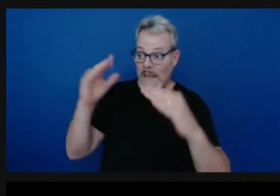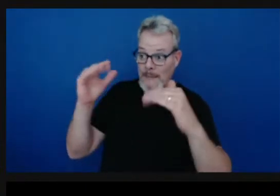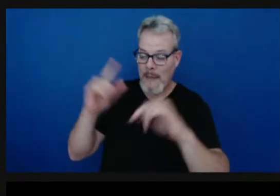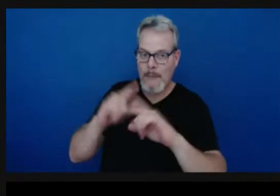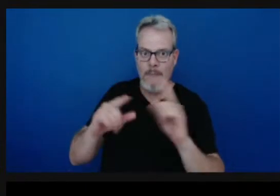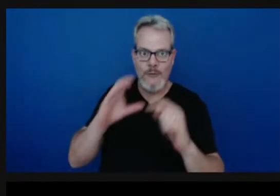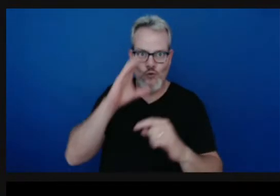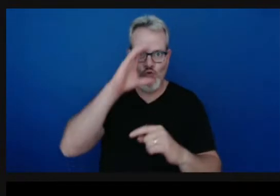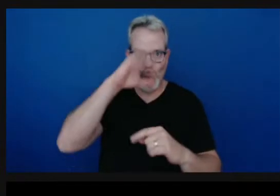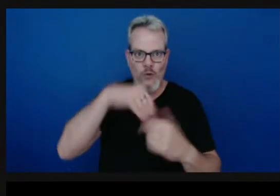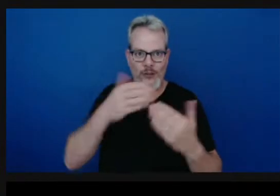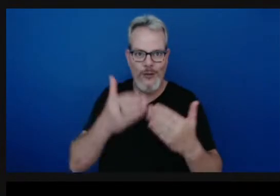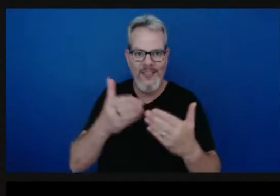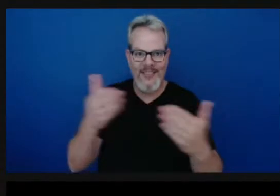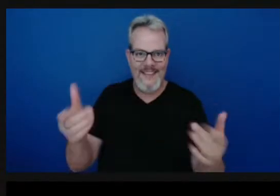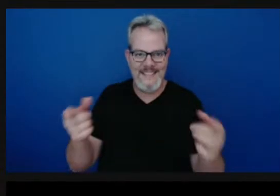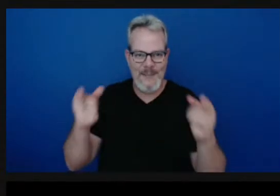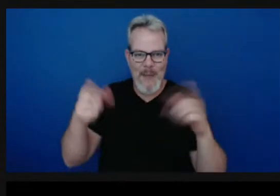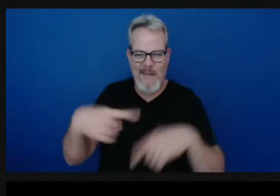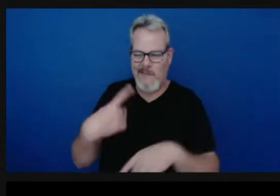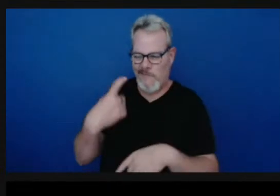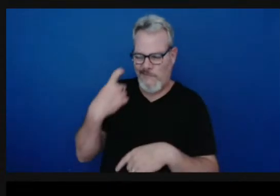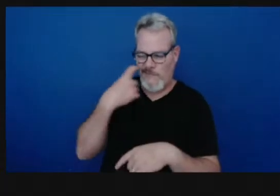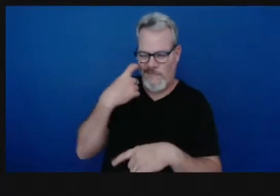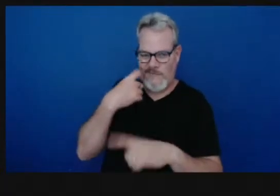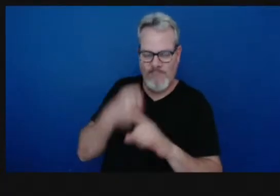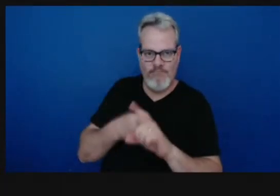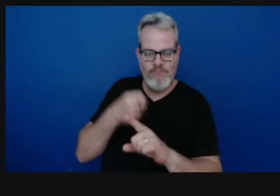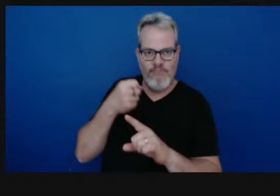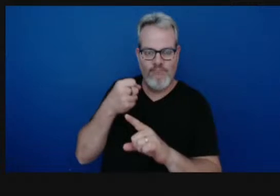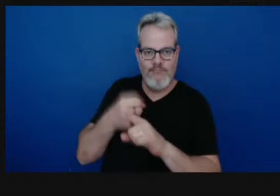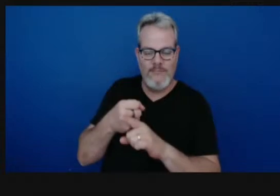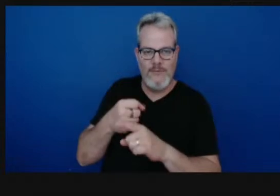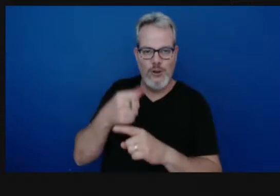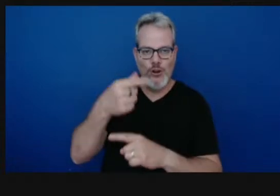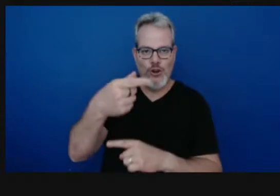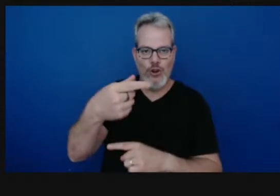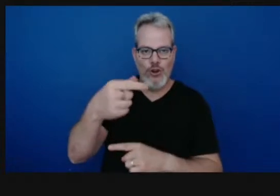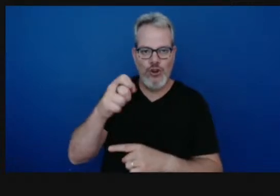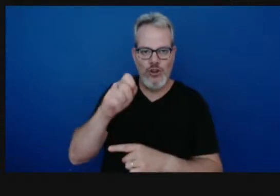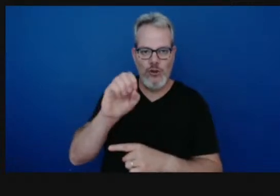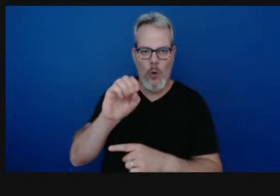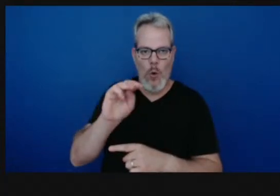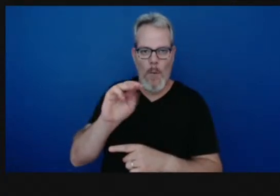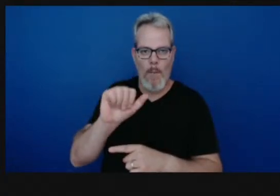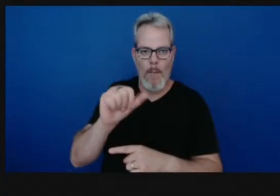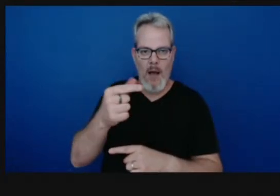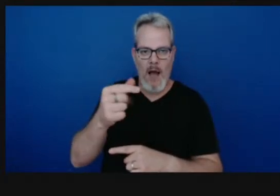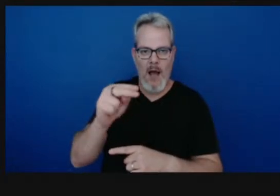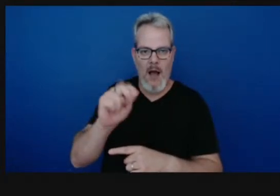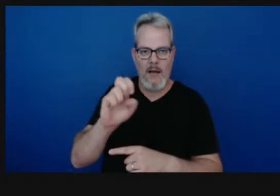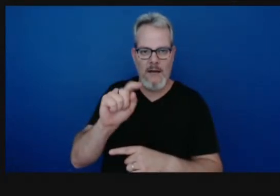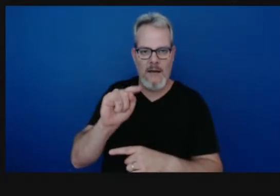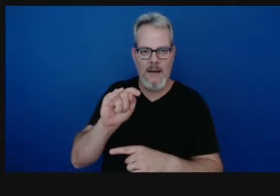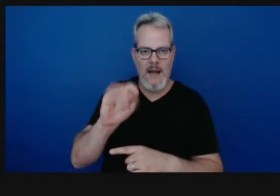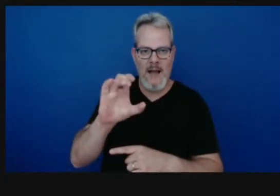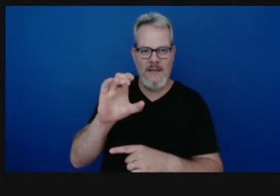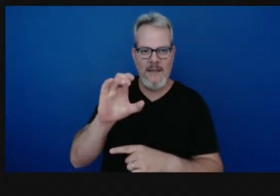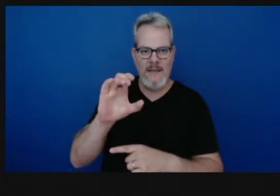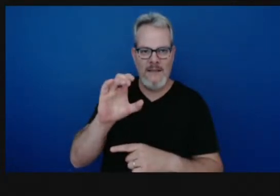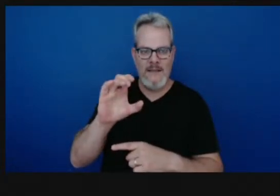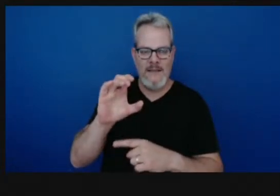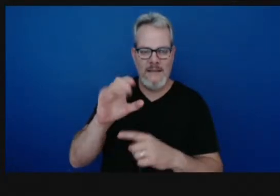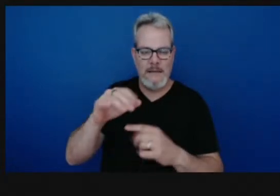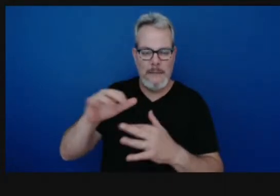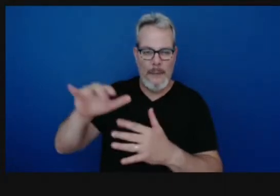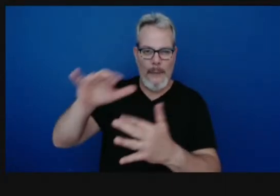a geomagnetic storm where there was an aurora seen in Hawaii out of Maunaloa.